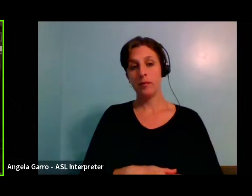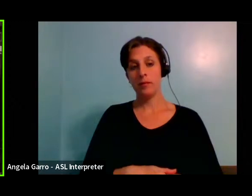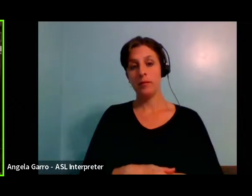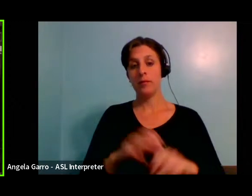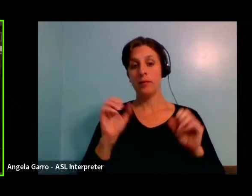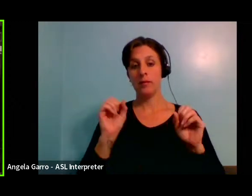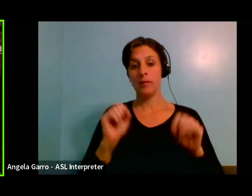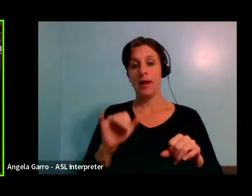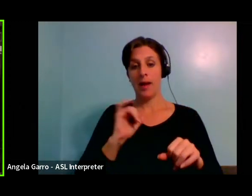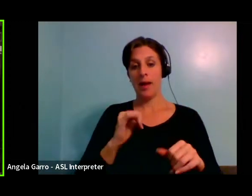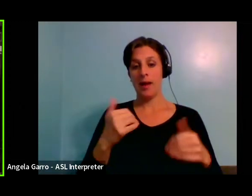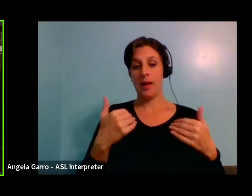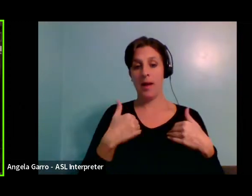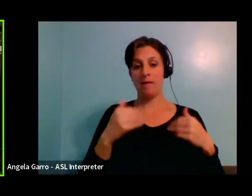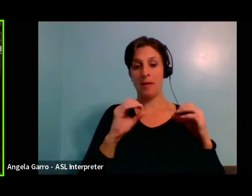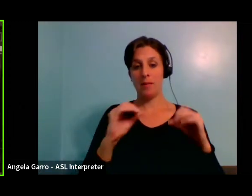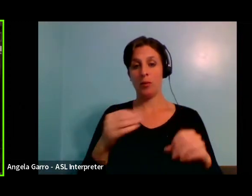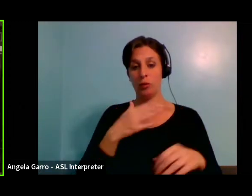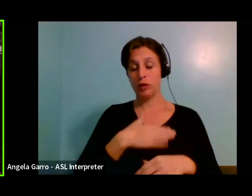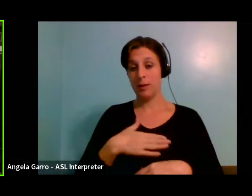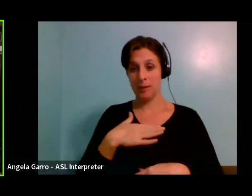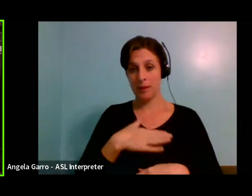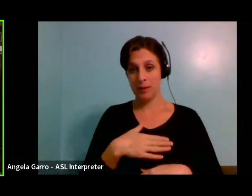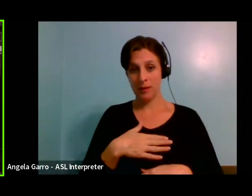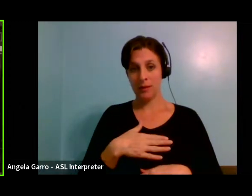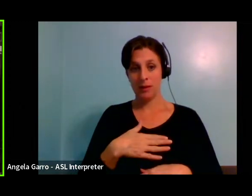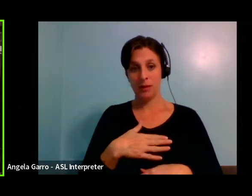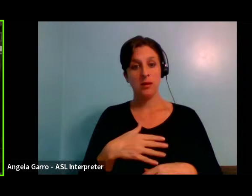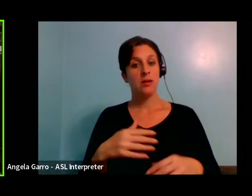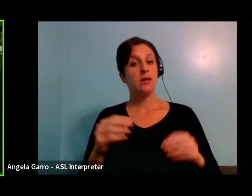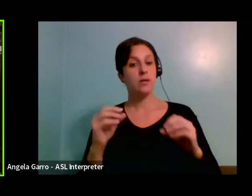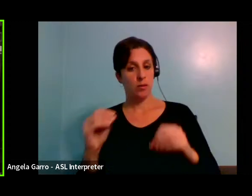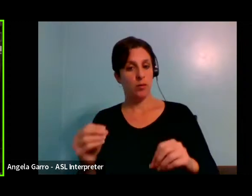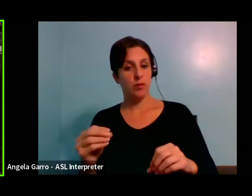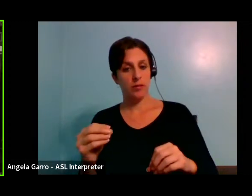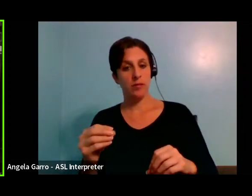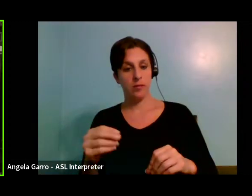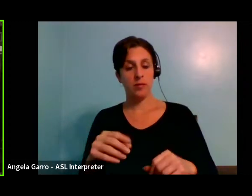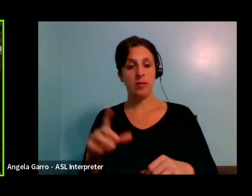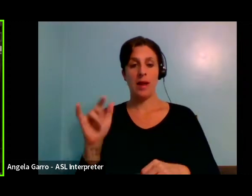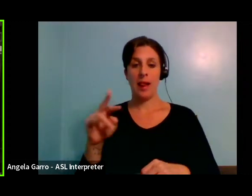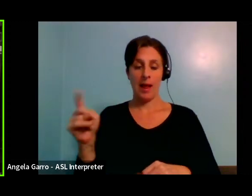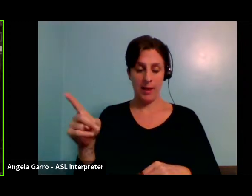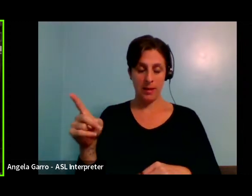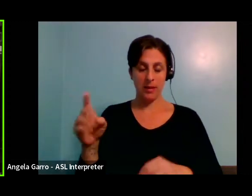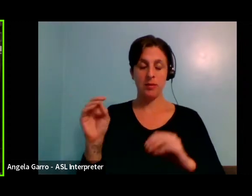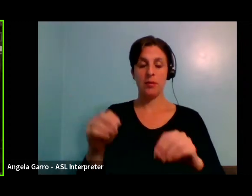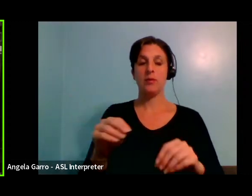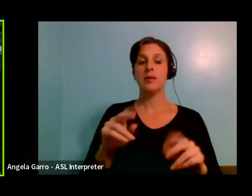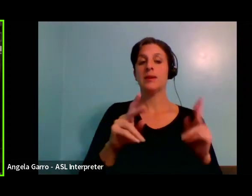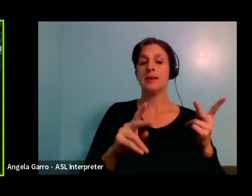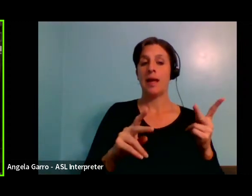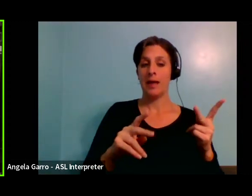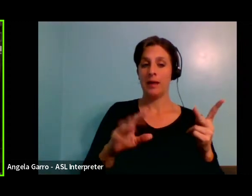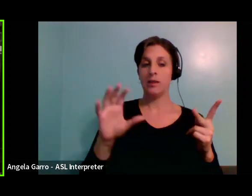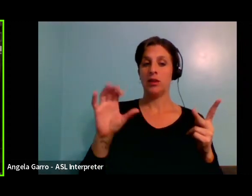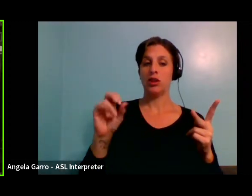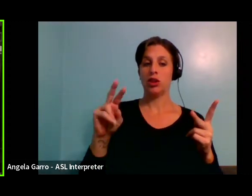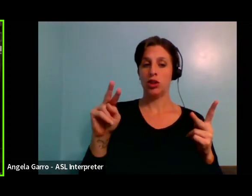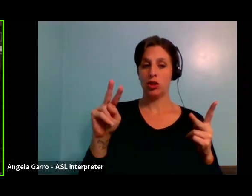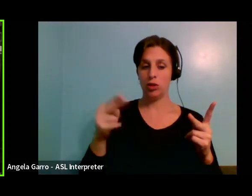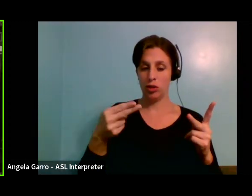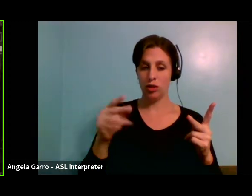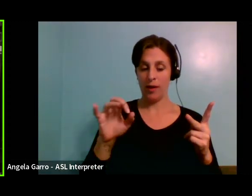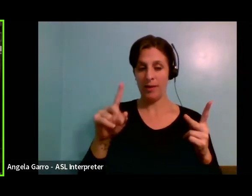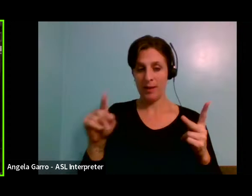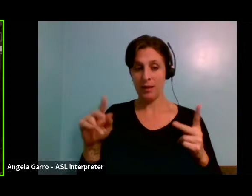I have a motion, please? So moved. Motion by trustee Land, I'll second that. second by trustee Chavez.